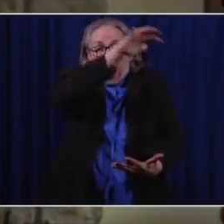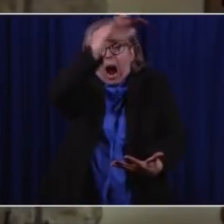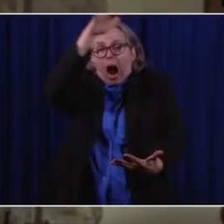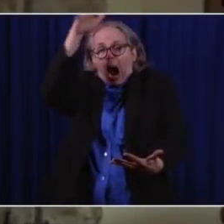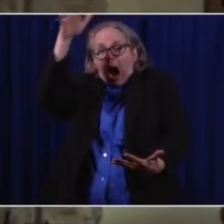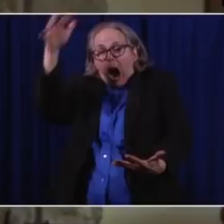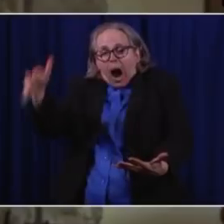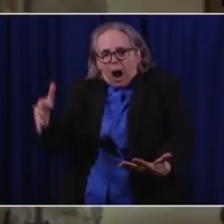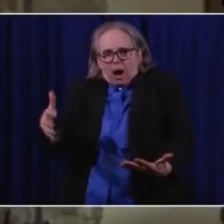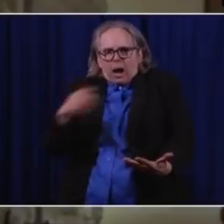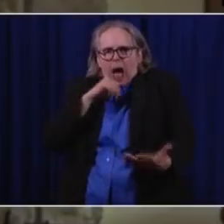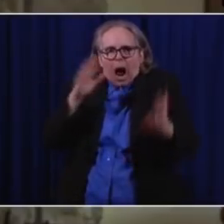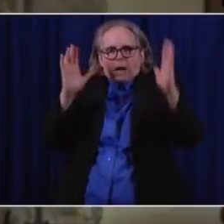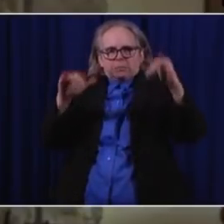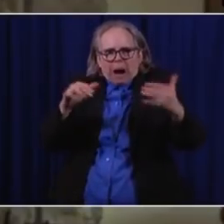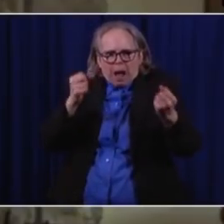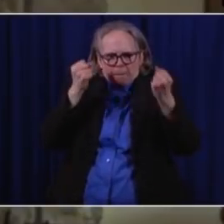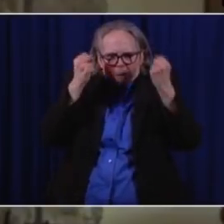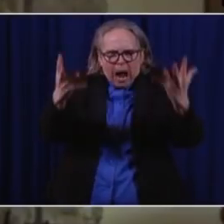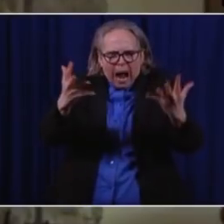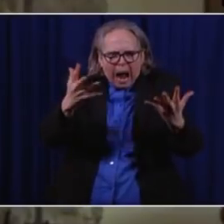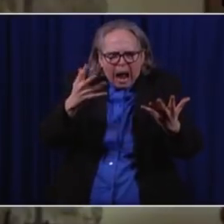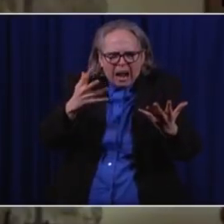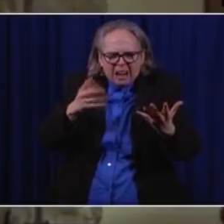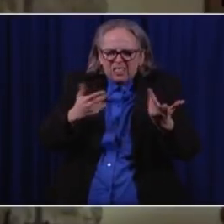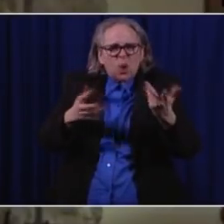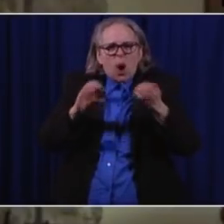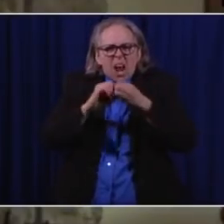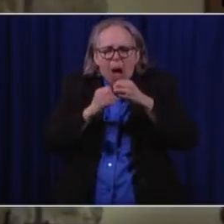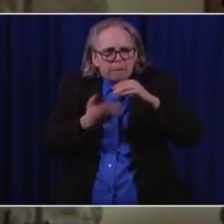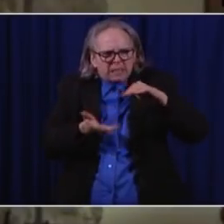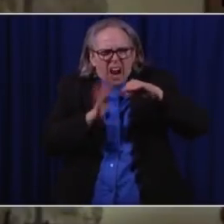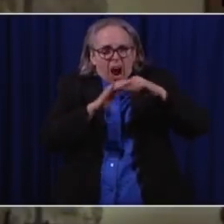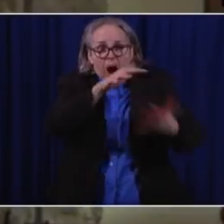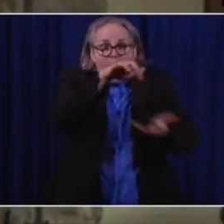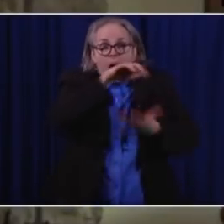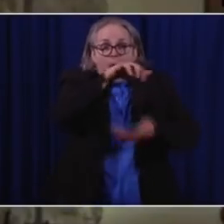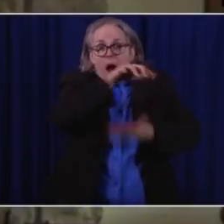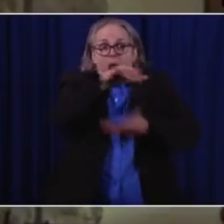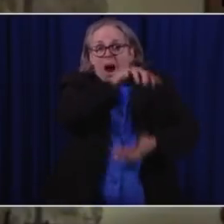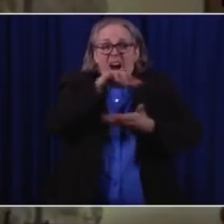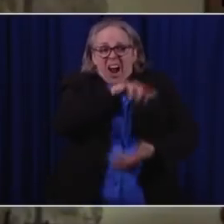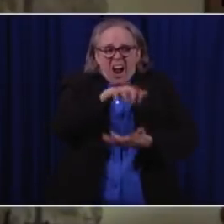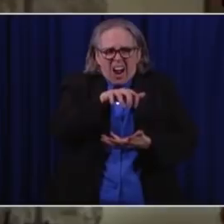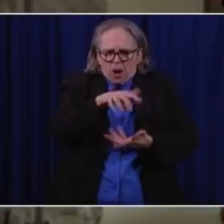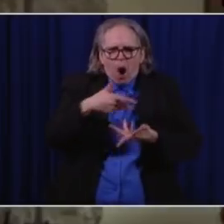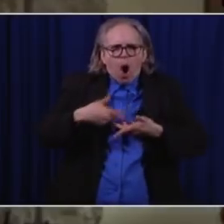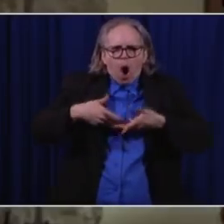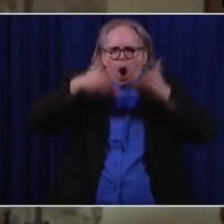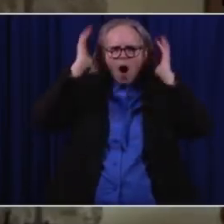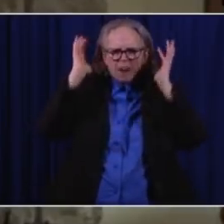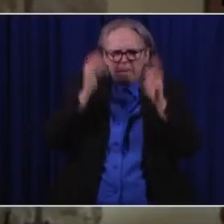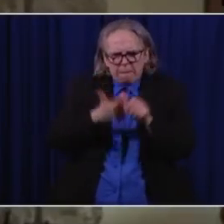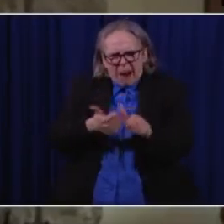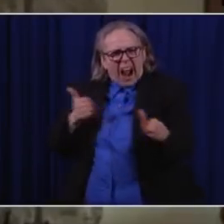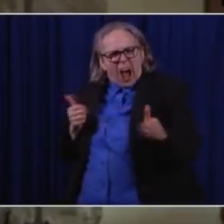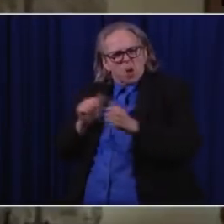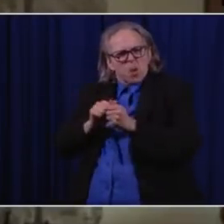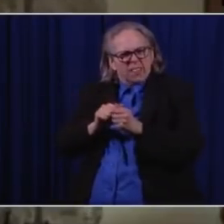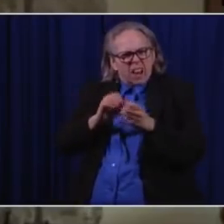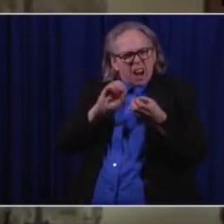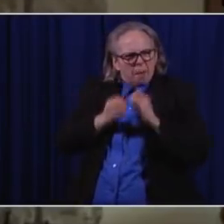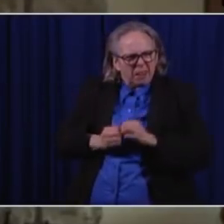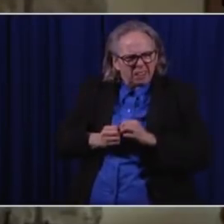coming in. But when it started going like this on the antigen test, they were overwhelmed. They couldn't clear them because they have to clear them specifically with a